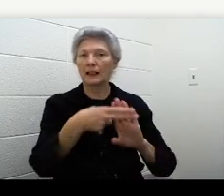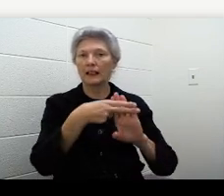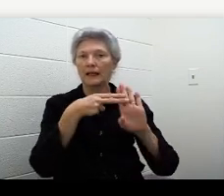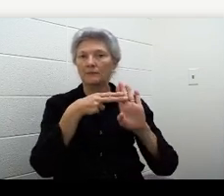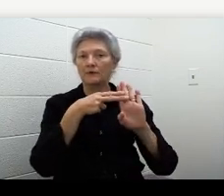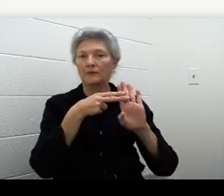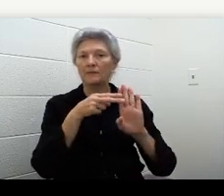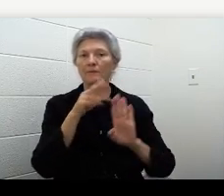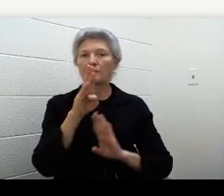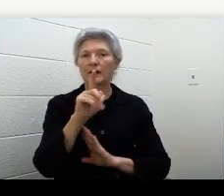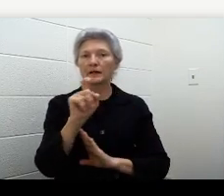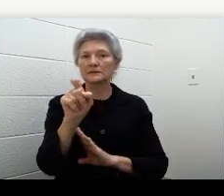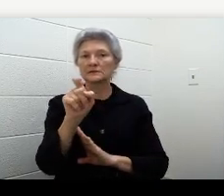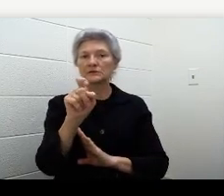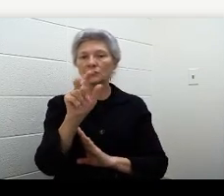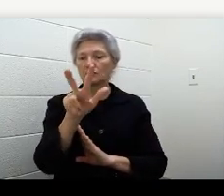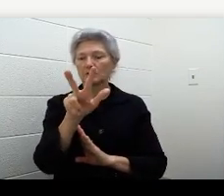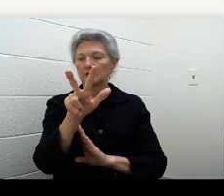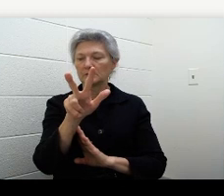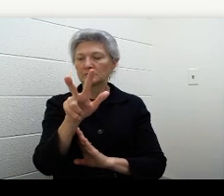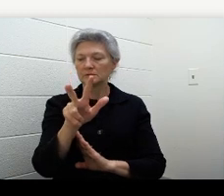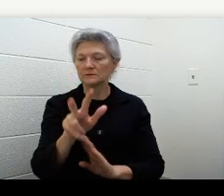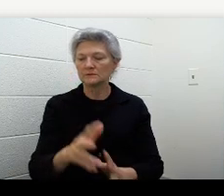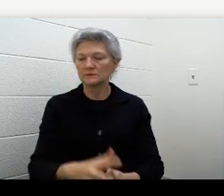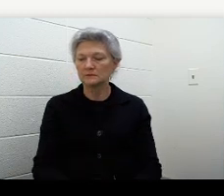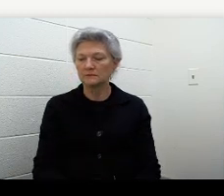Box 3.